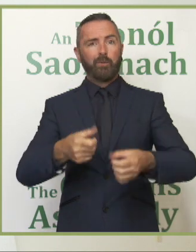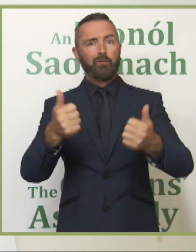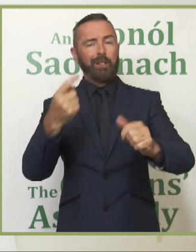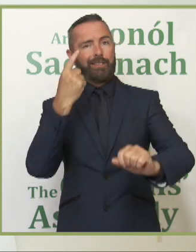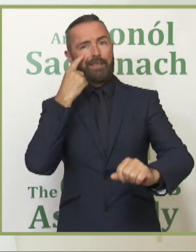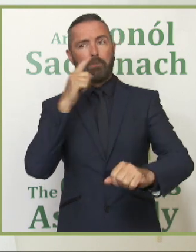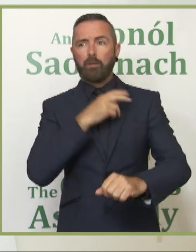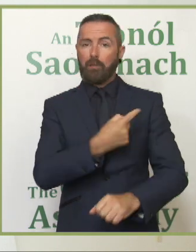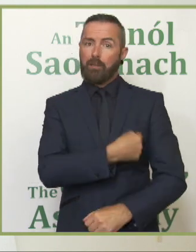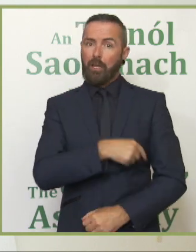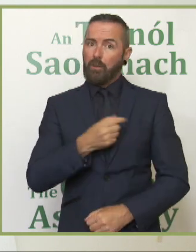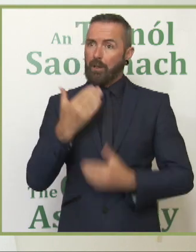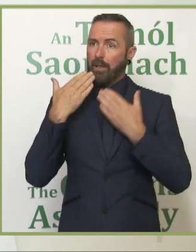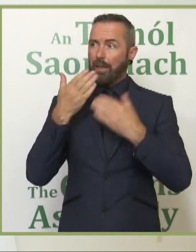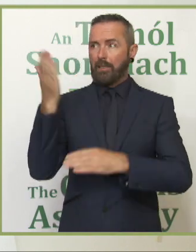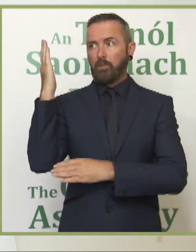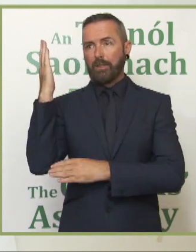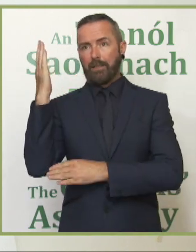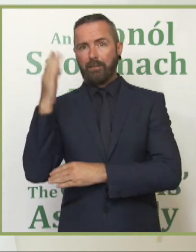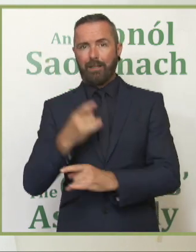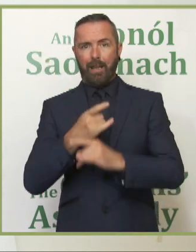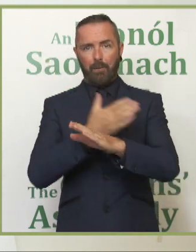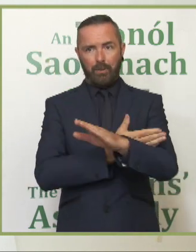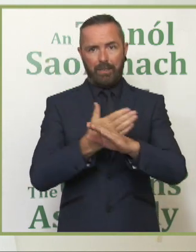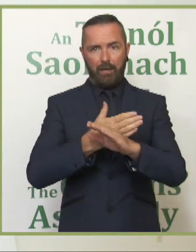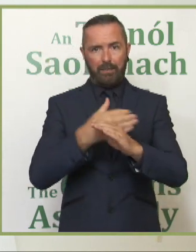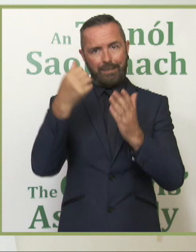no, genuine thanks to the presenters. They helped us to start the agenda going.